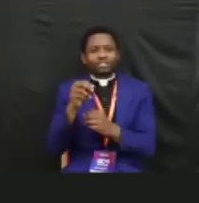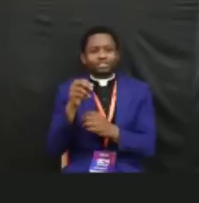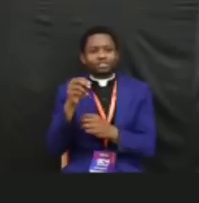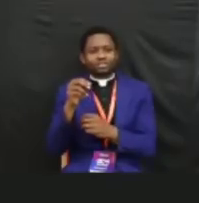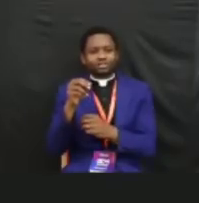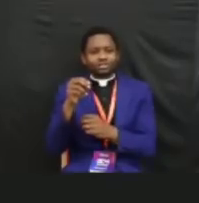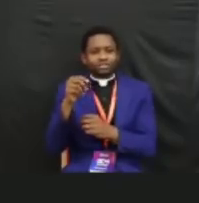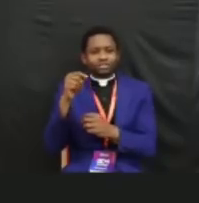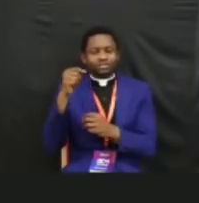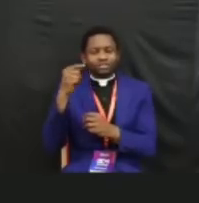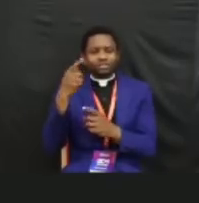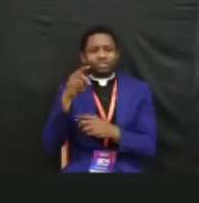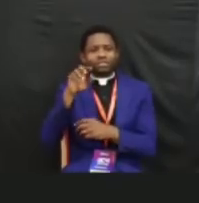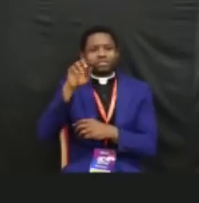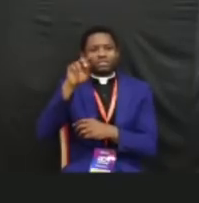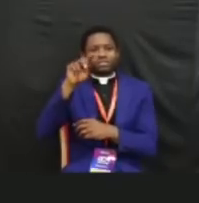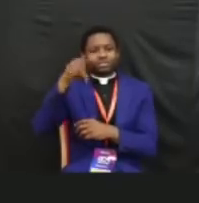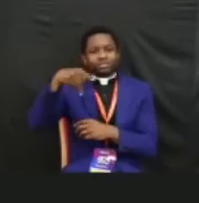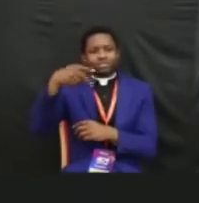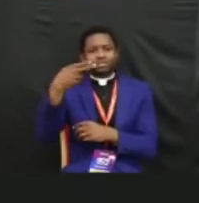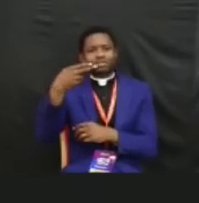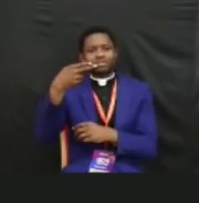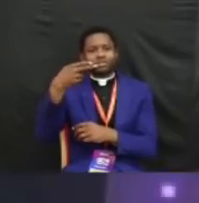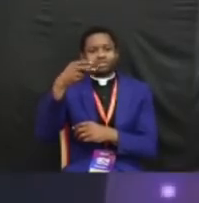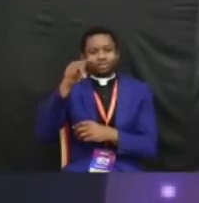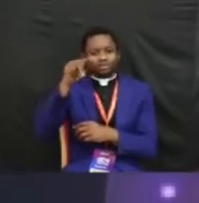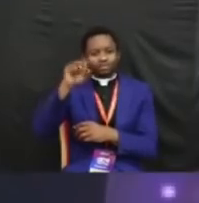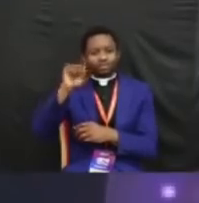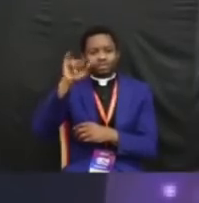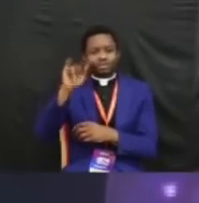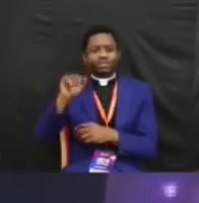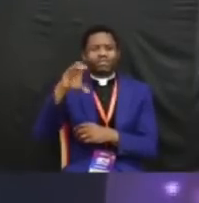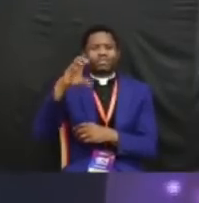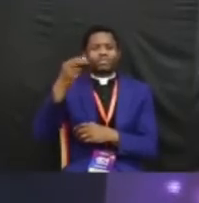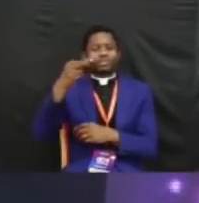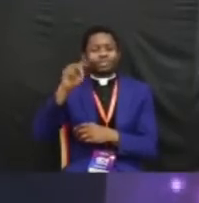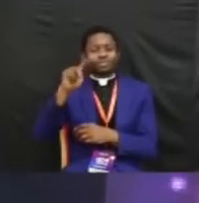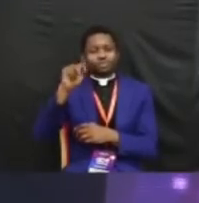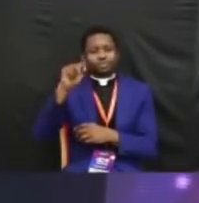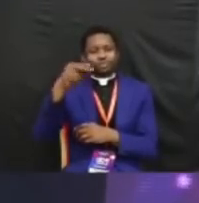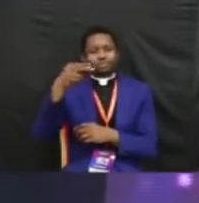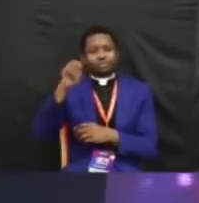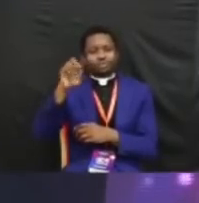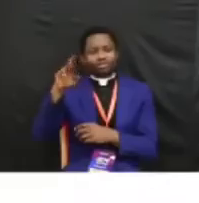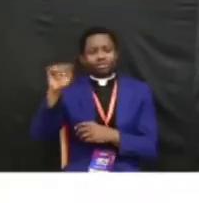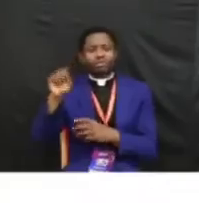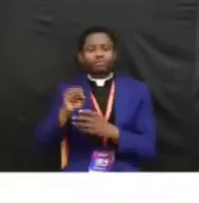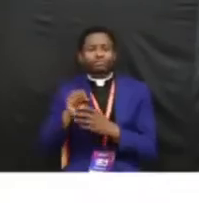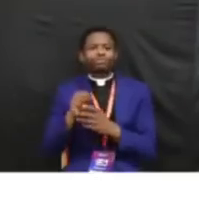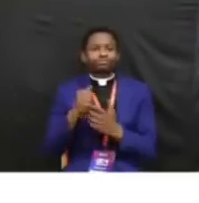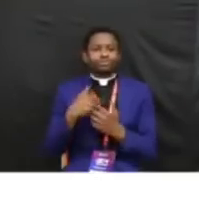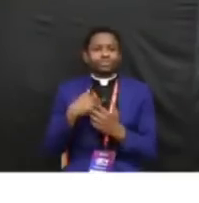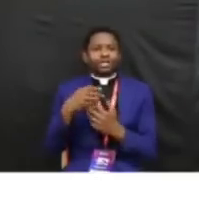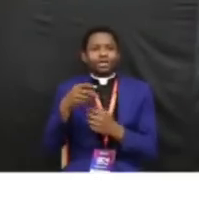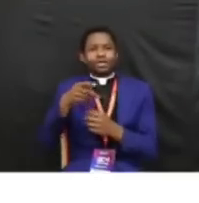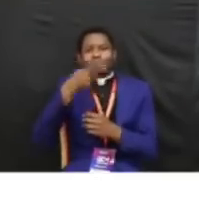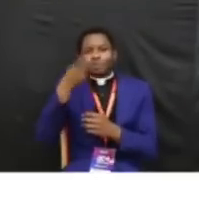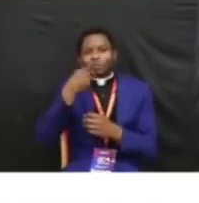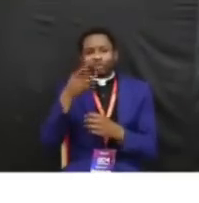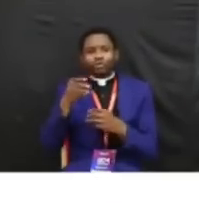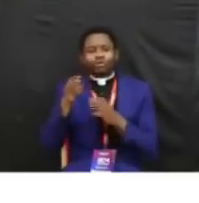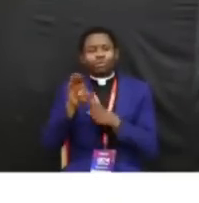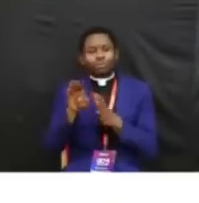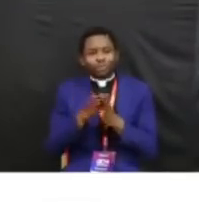2022. Pentecost biblical seminary in the United States. The Pentecost break seminary